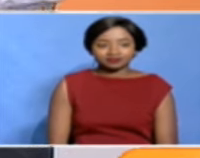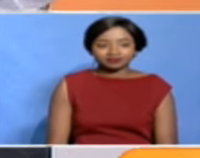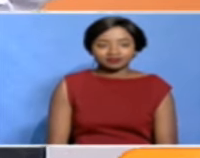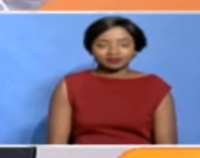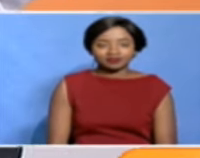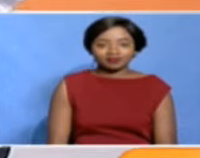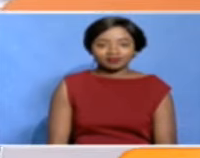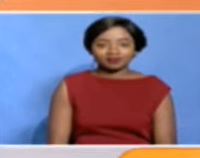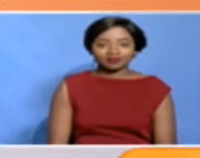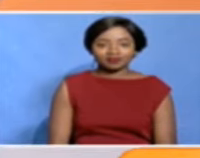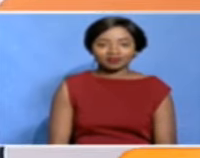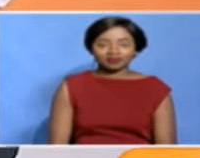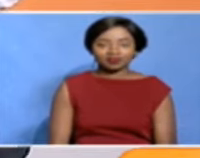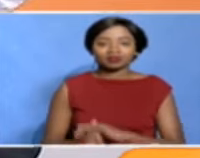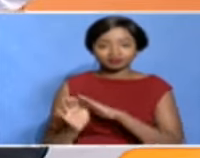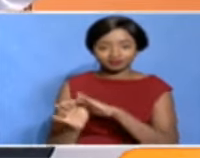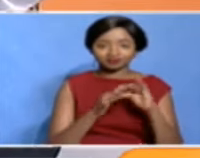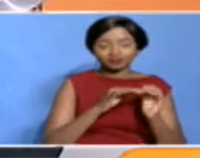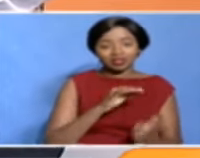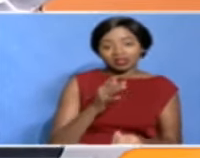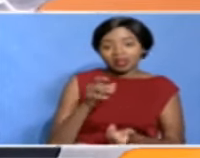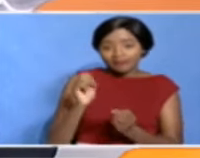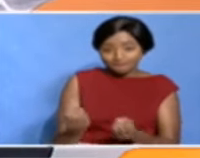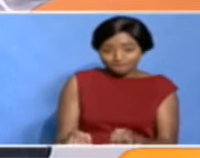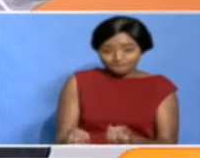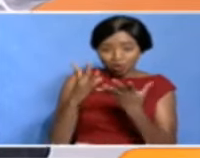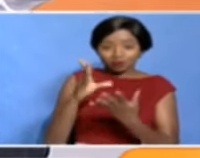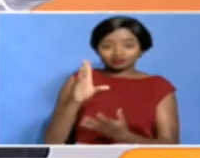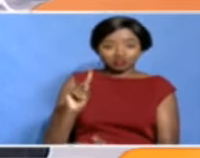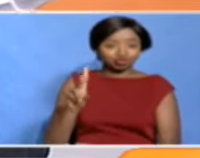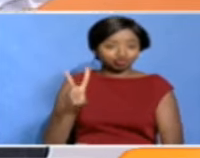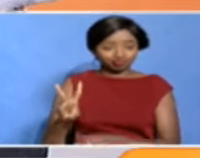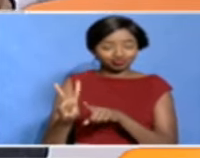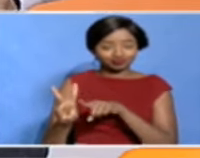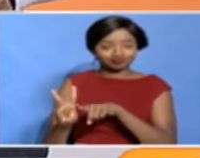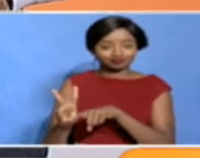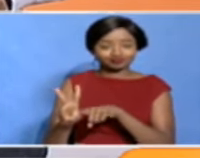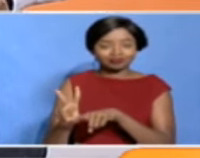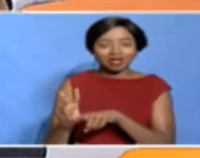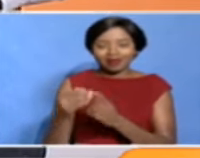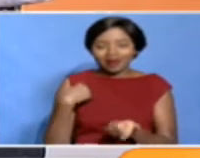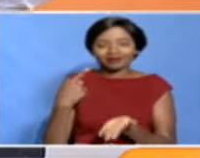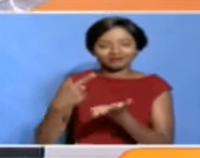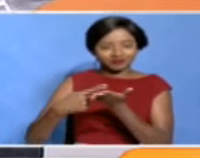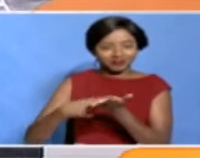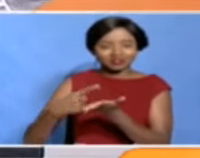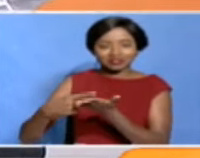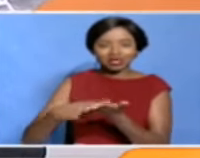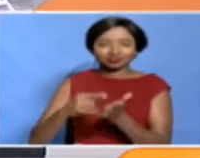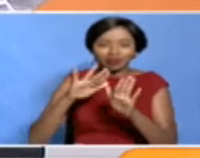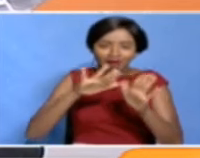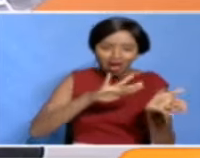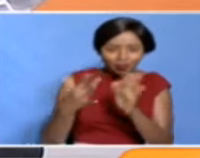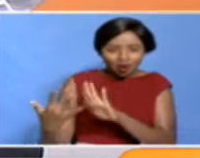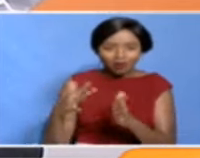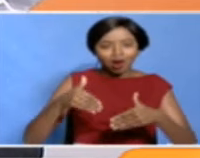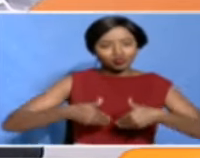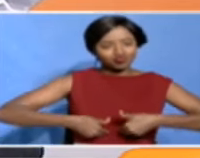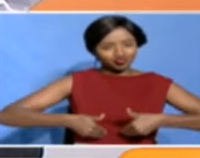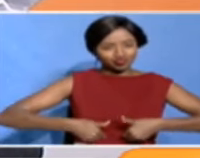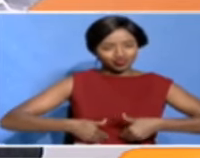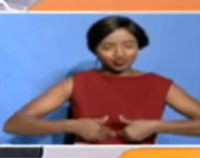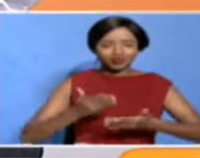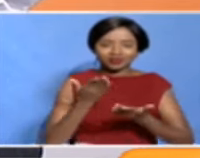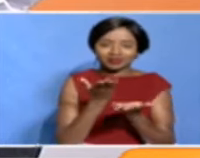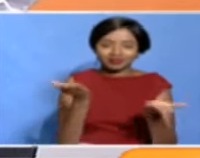Now, the January attack at Riverside Drive has reignited debate on youth radicalization across the country.